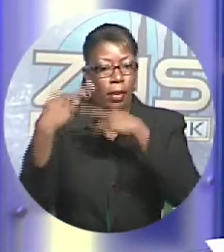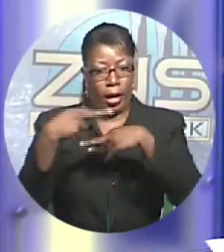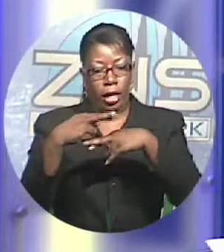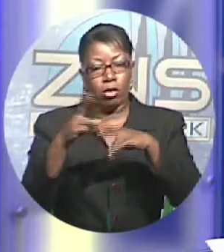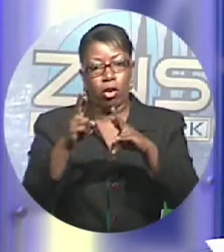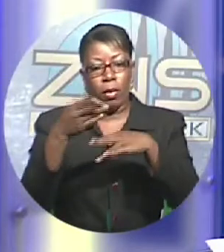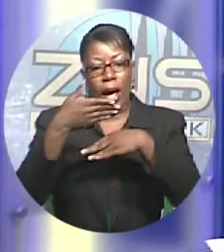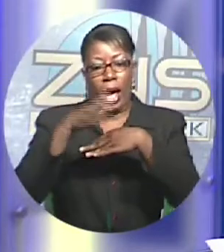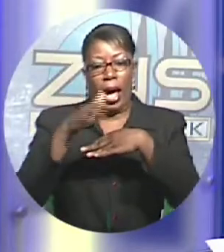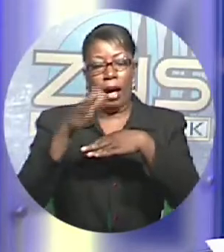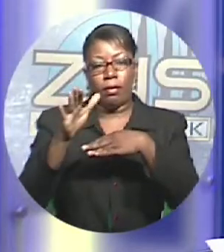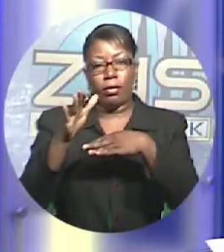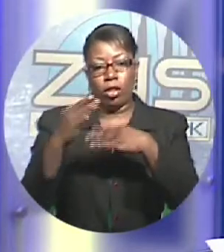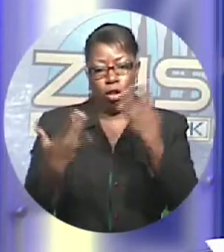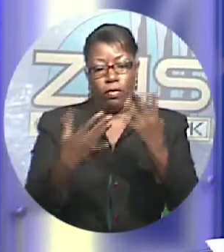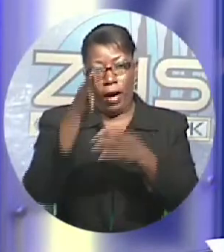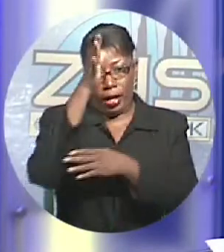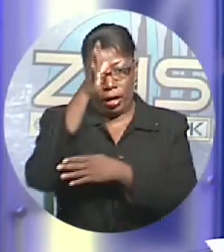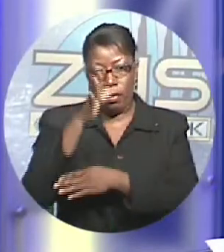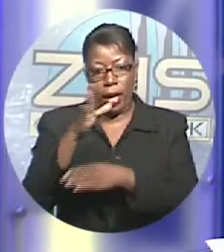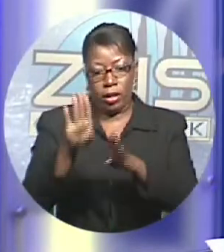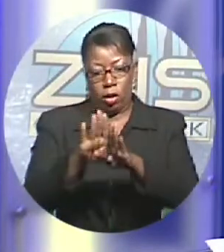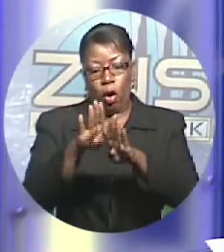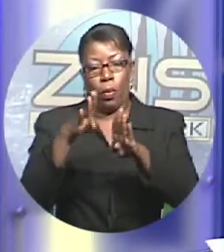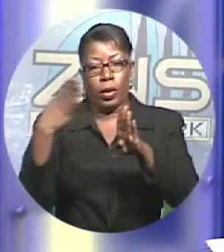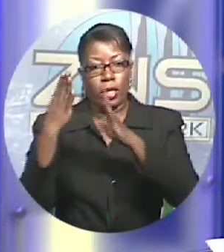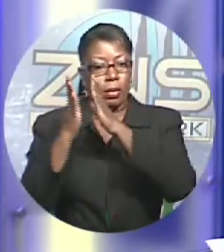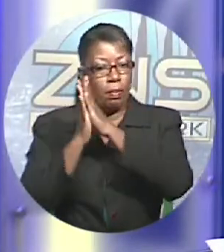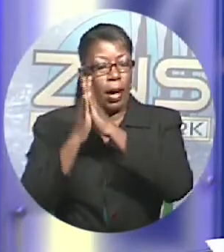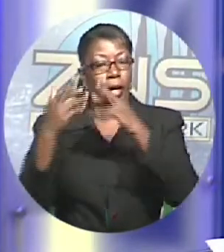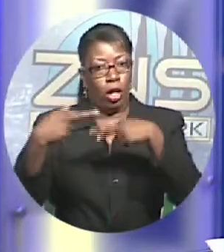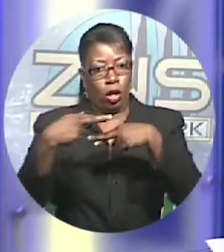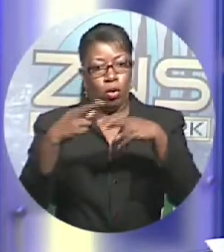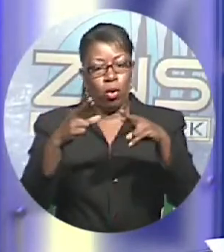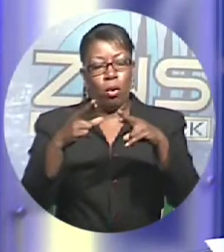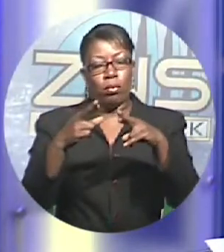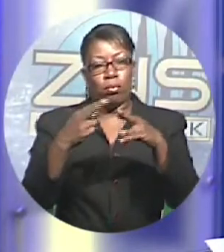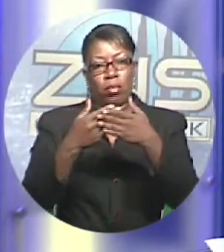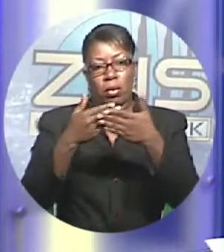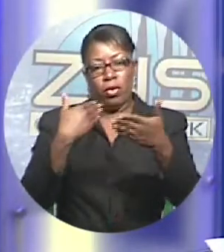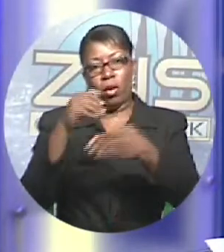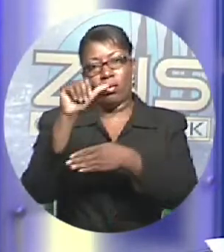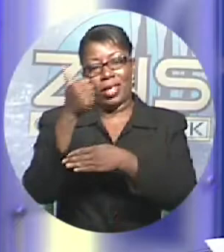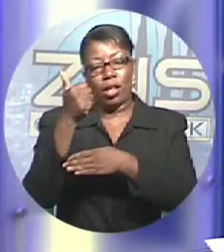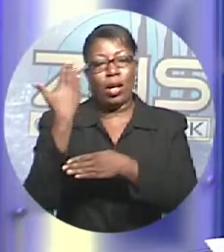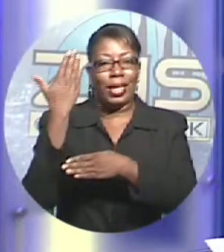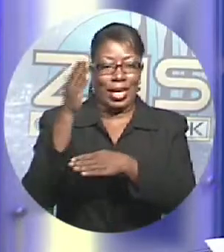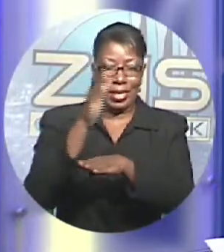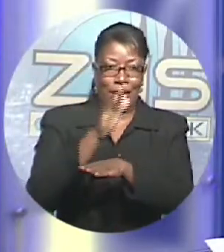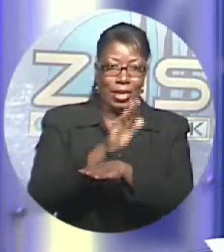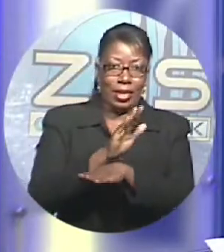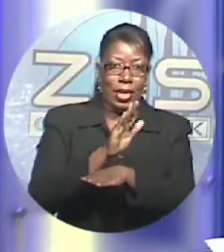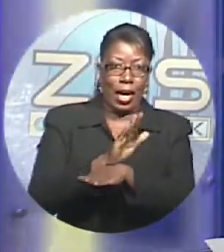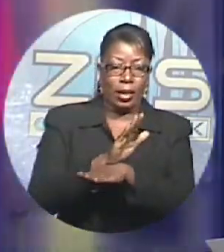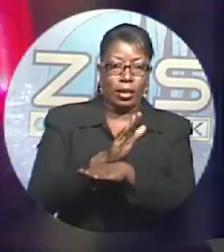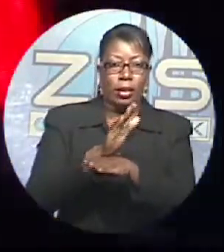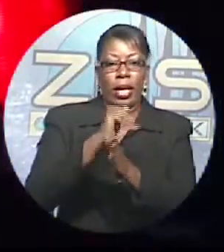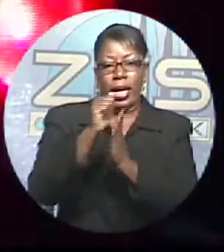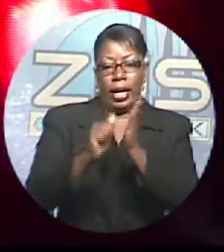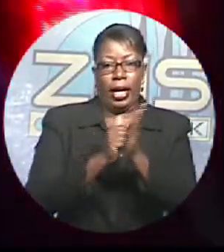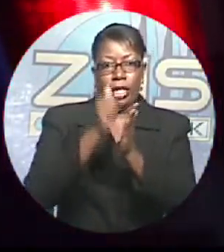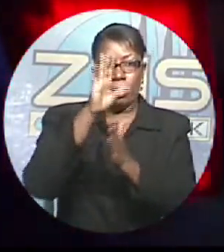front door to the home on Eden Street in Chippingham just before 10 o'clock last night. Our Clint Watson has the story.